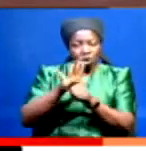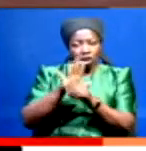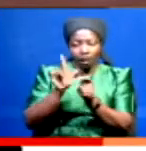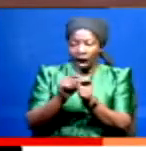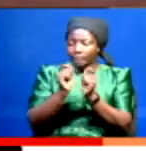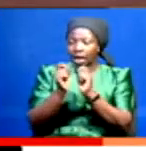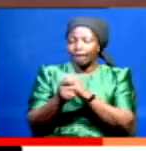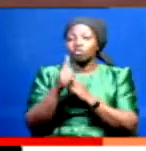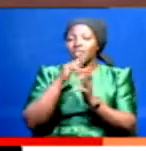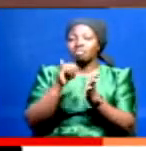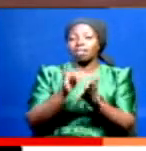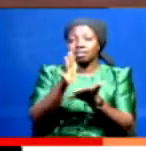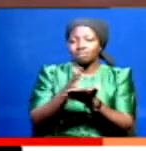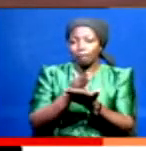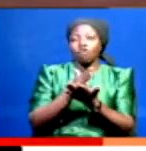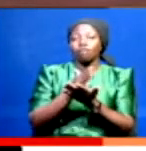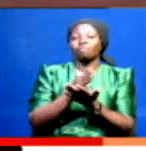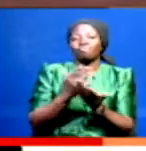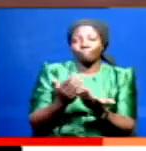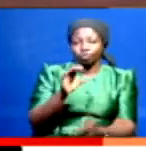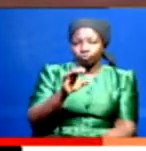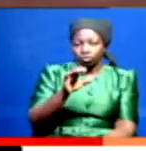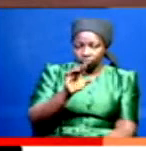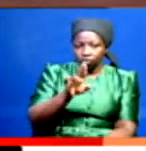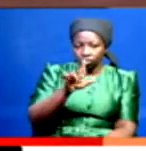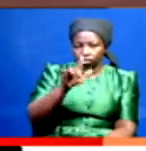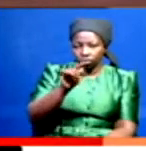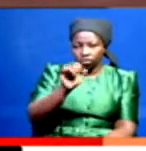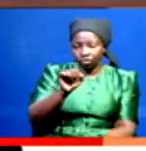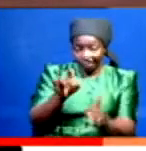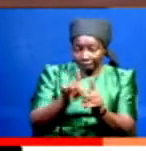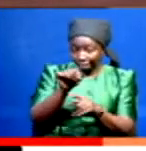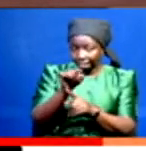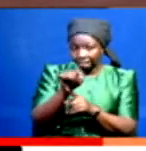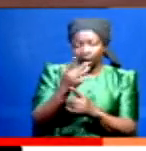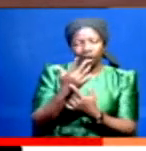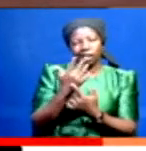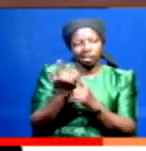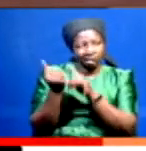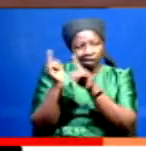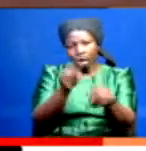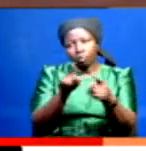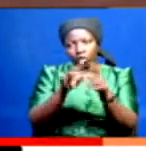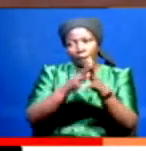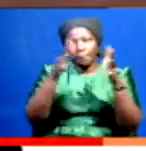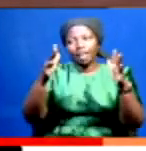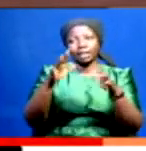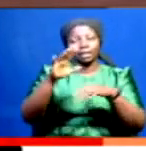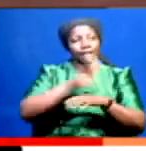of the cults like this don't find their way, mm-hmm, into our mainstream